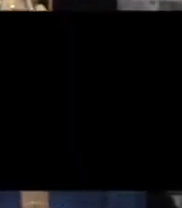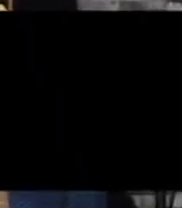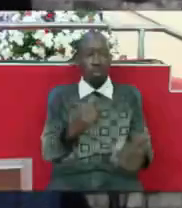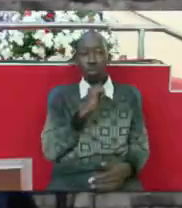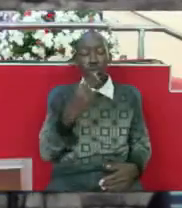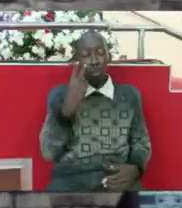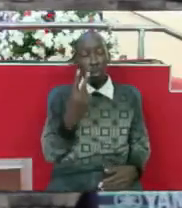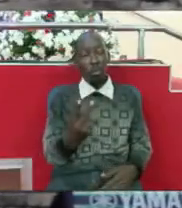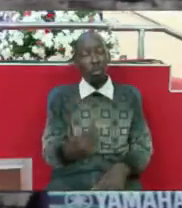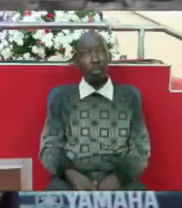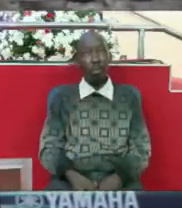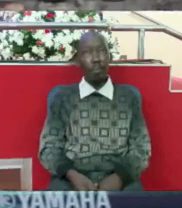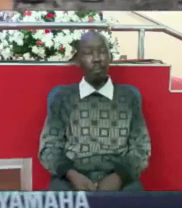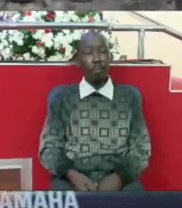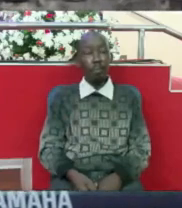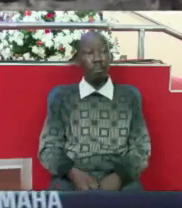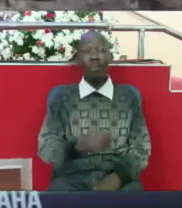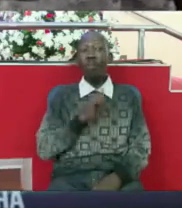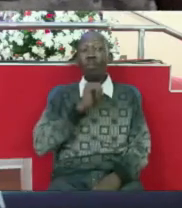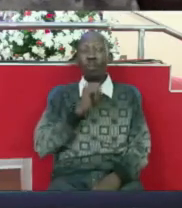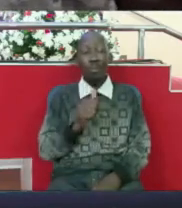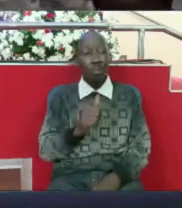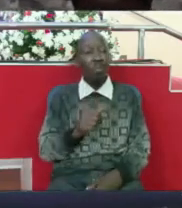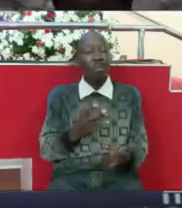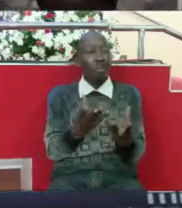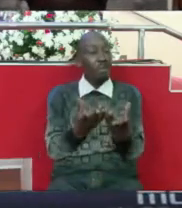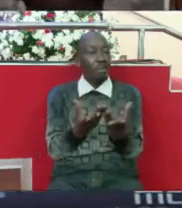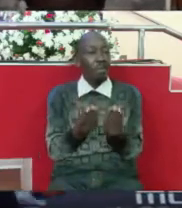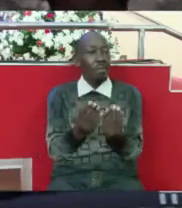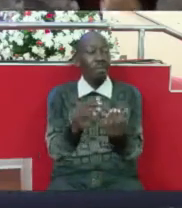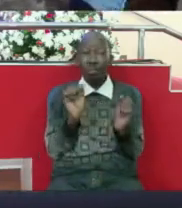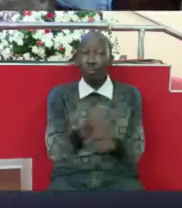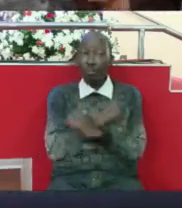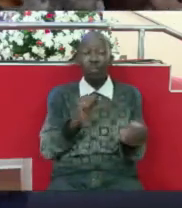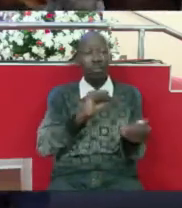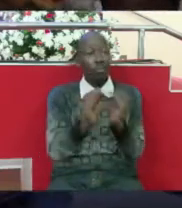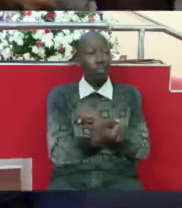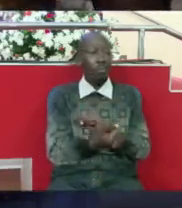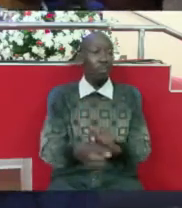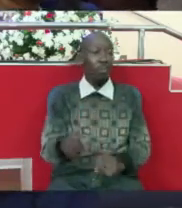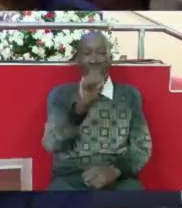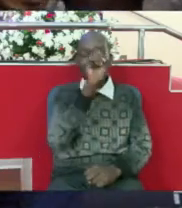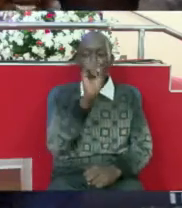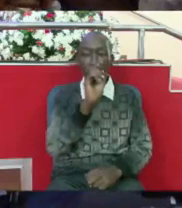seen are not subject to change? Ni kwa nini mambo ambayo hayaonekani ndio